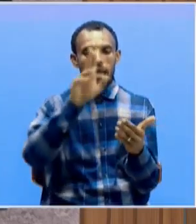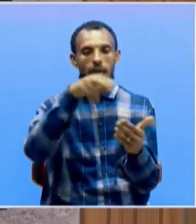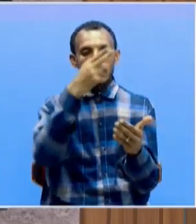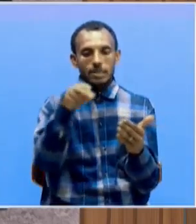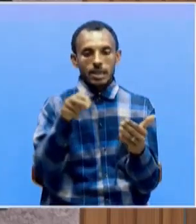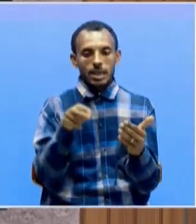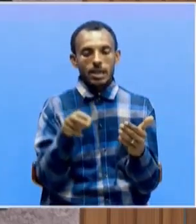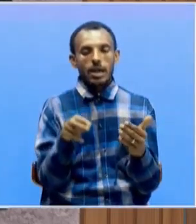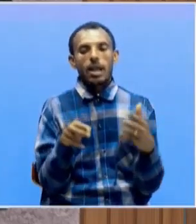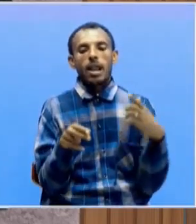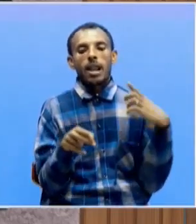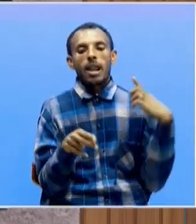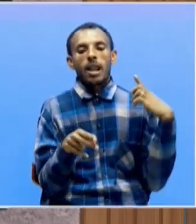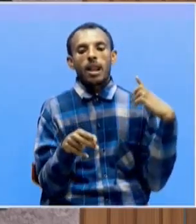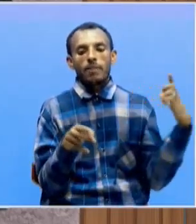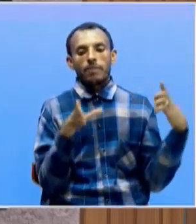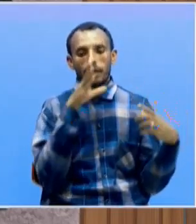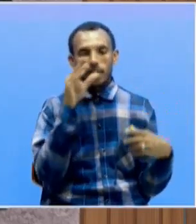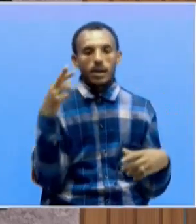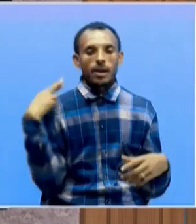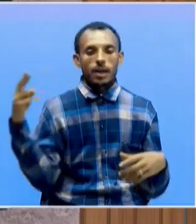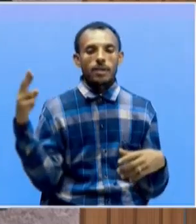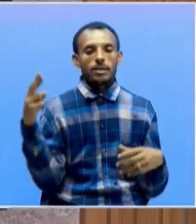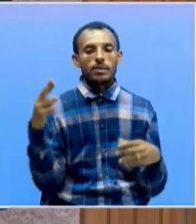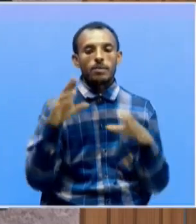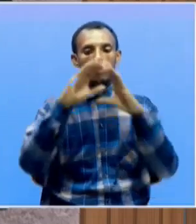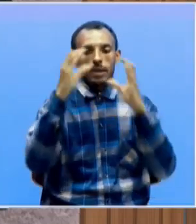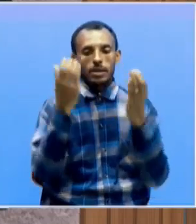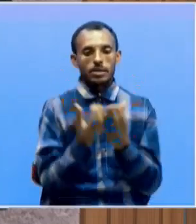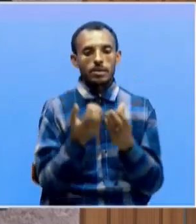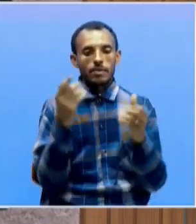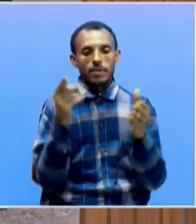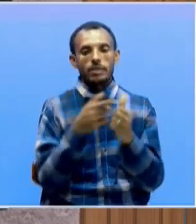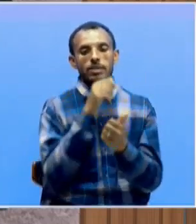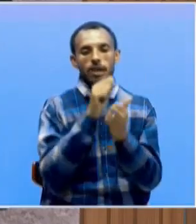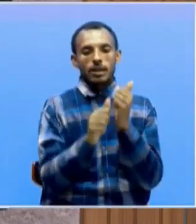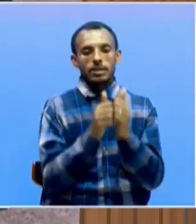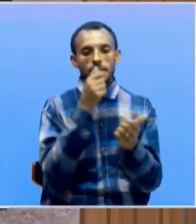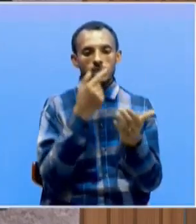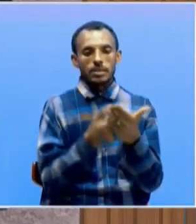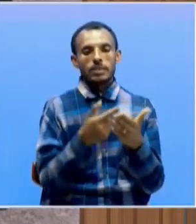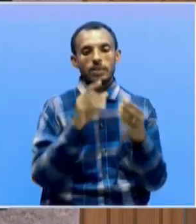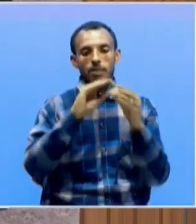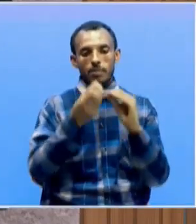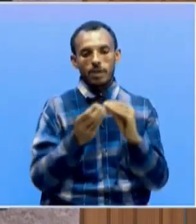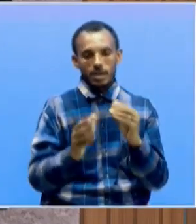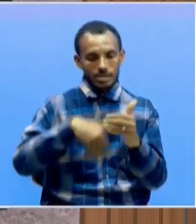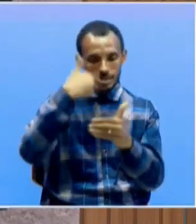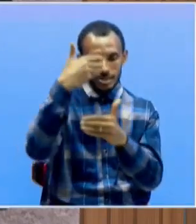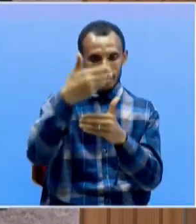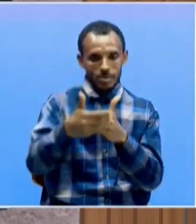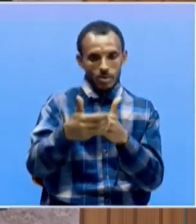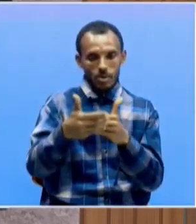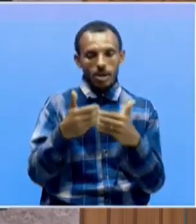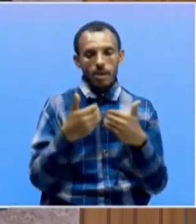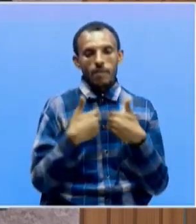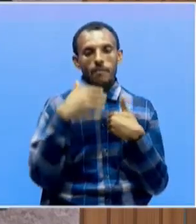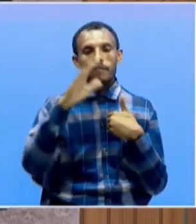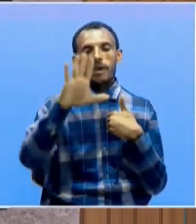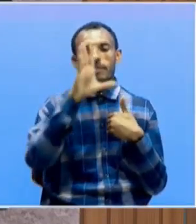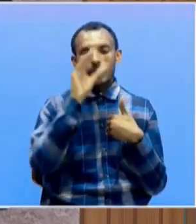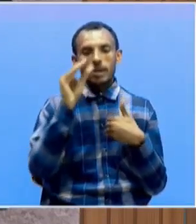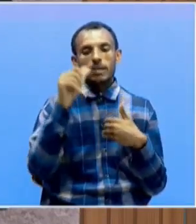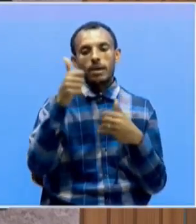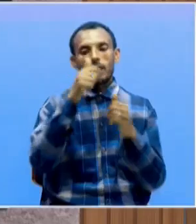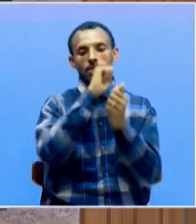part. First, let's cancel this number and just leave this one. And then 5 and 10 cancel